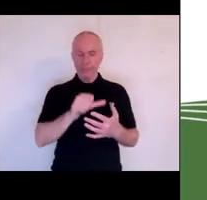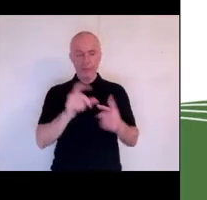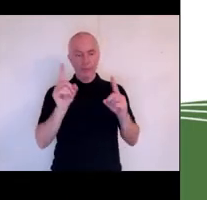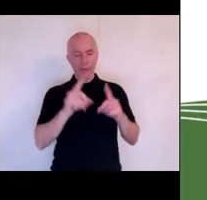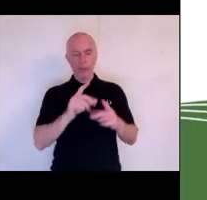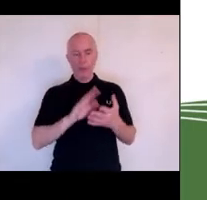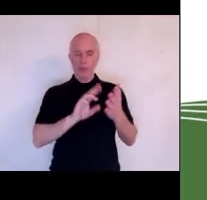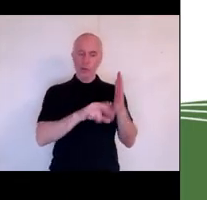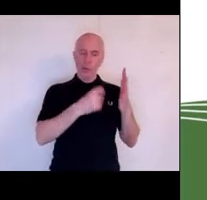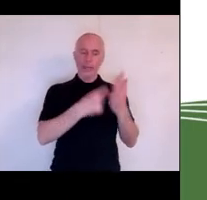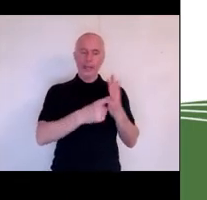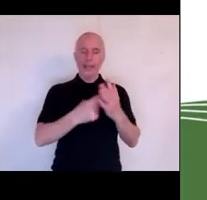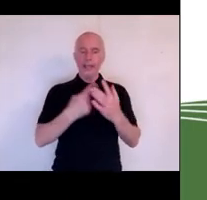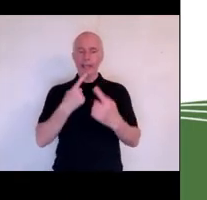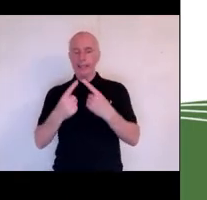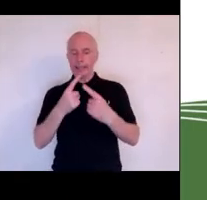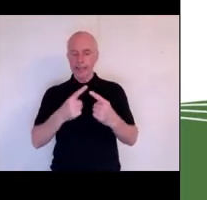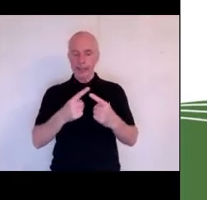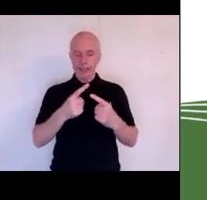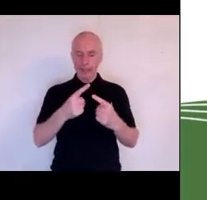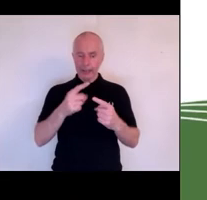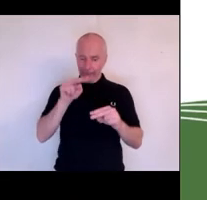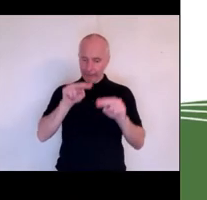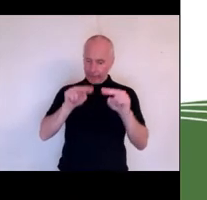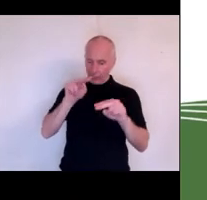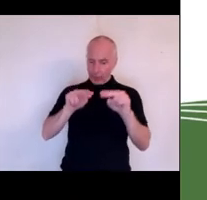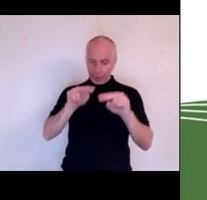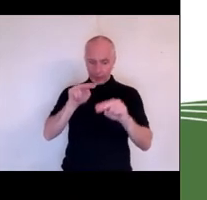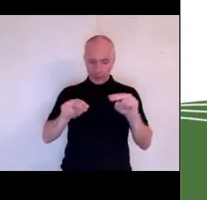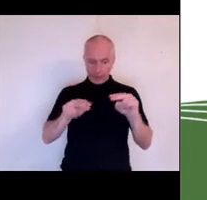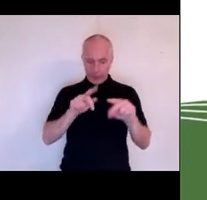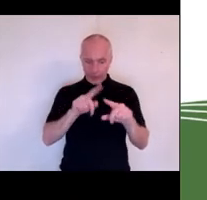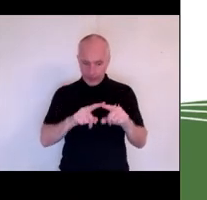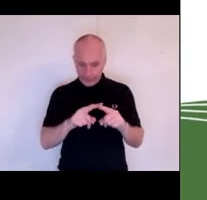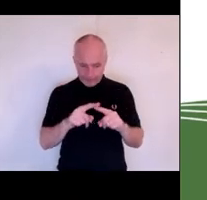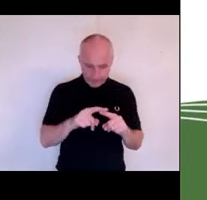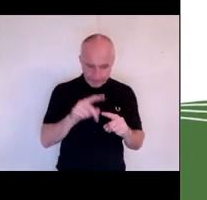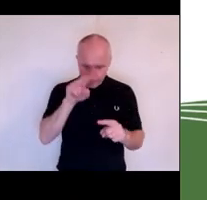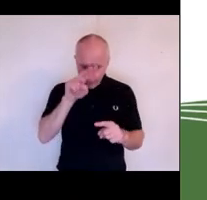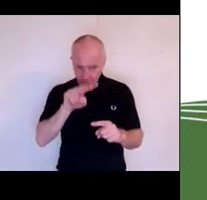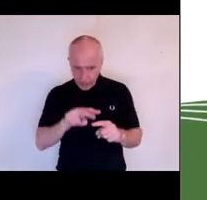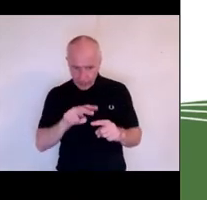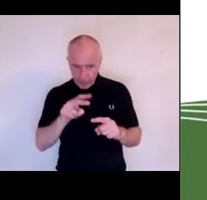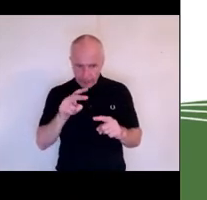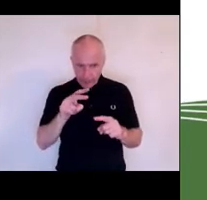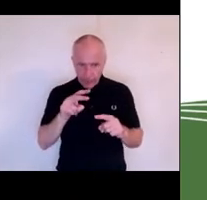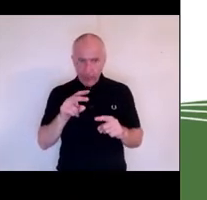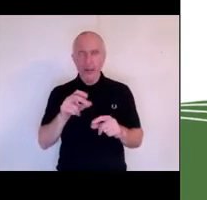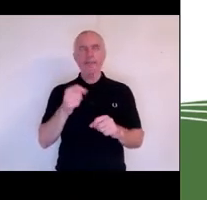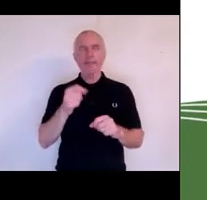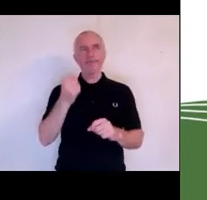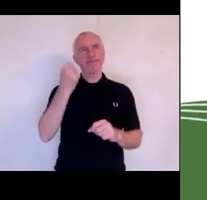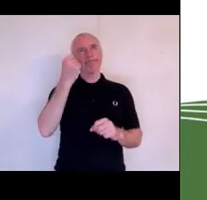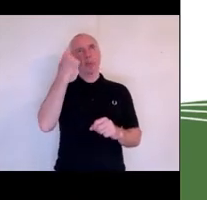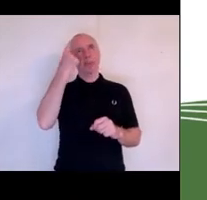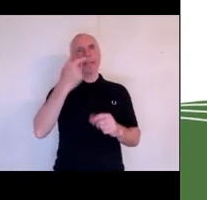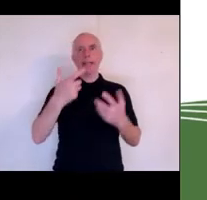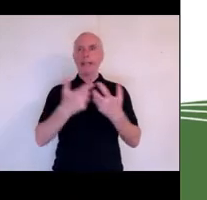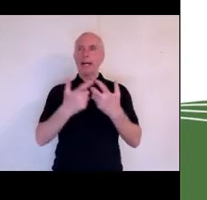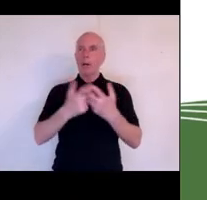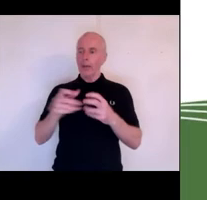And a nuclear data evaluator has a strong understanding of how these experiments run and is